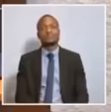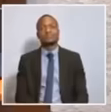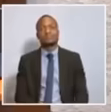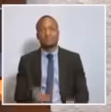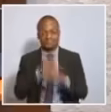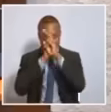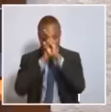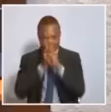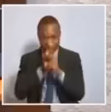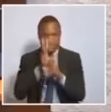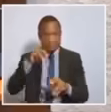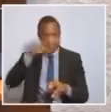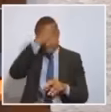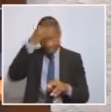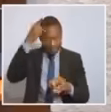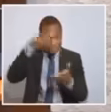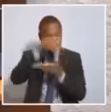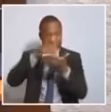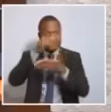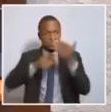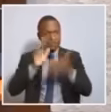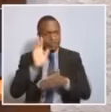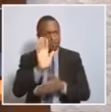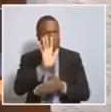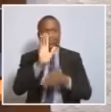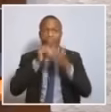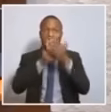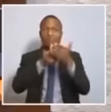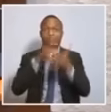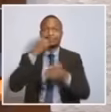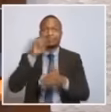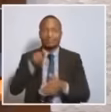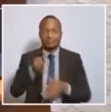The Honorable Member for Petauke Central, what's your point of order?